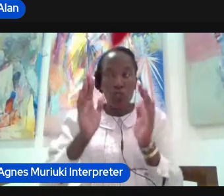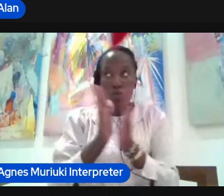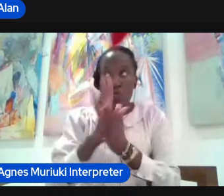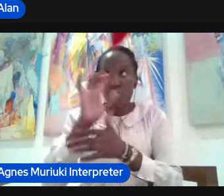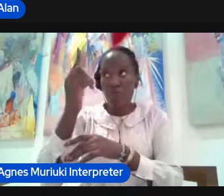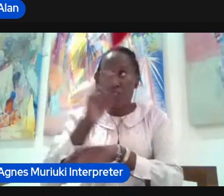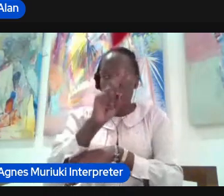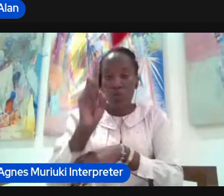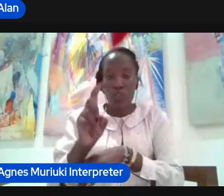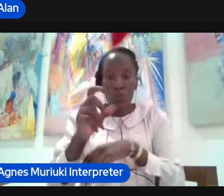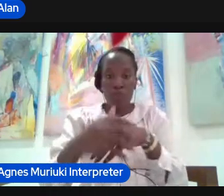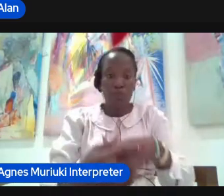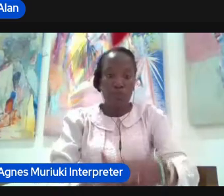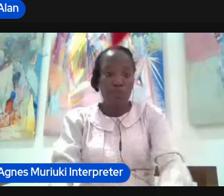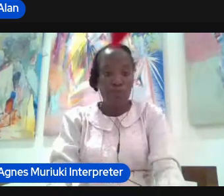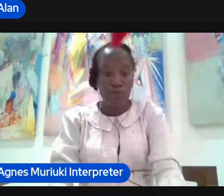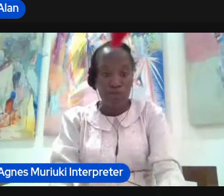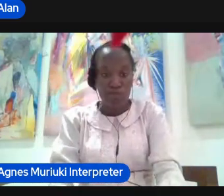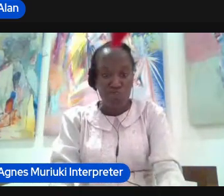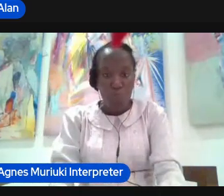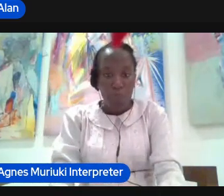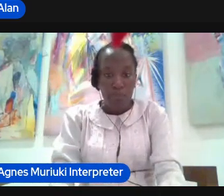question.